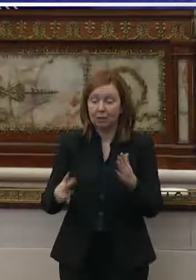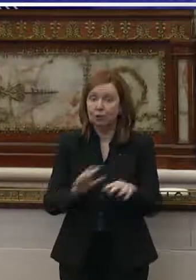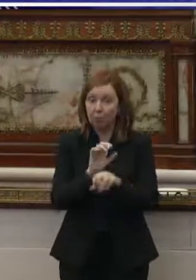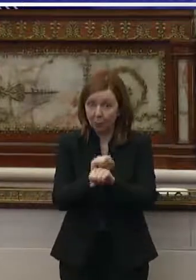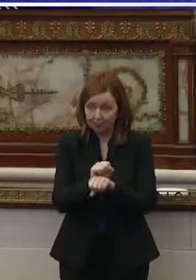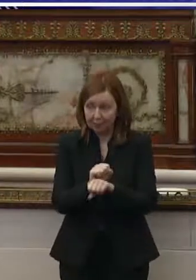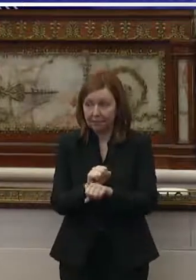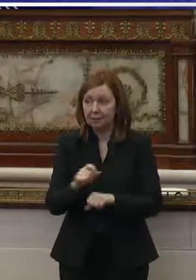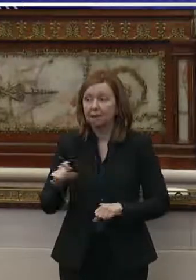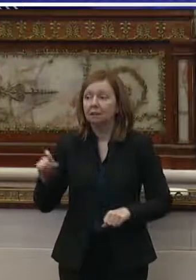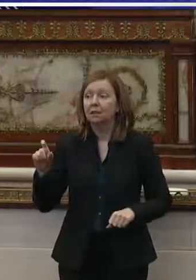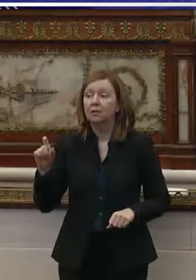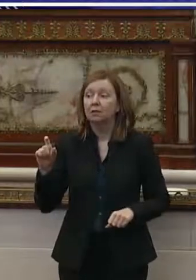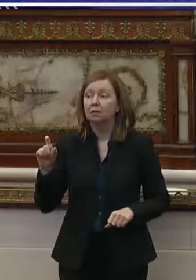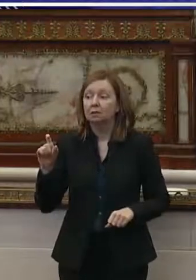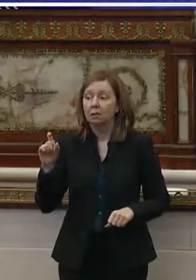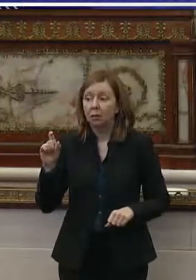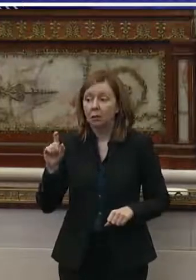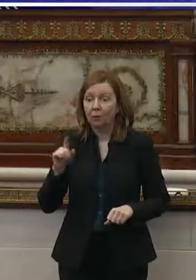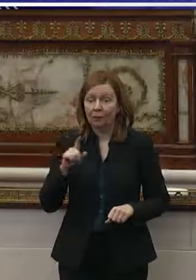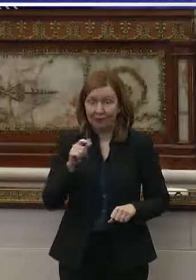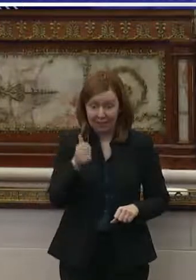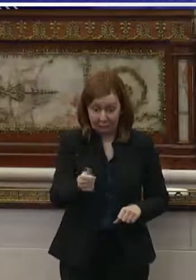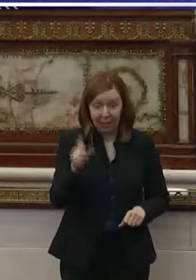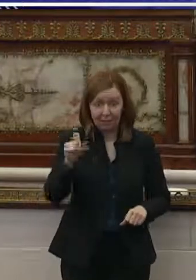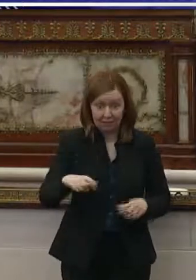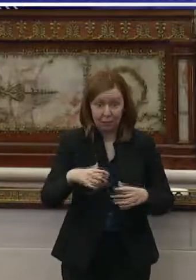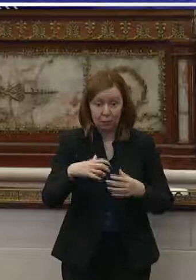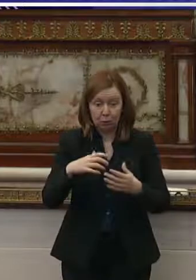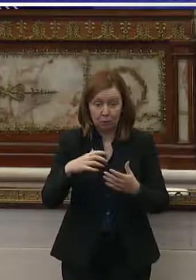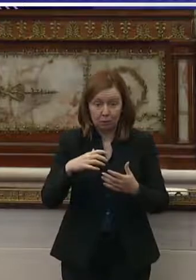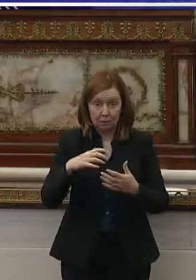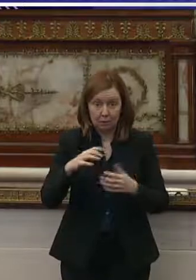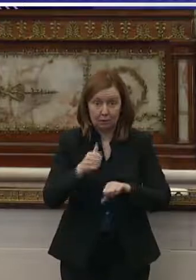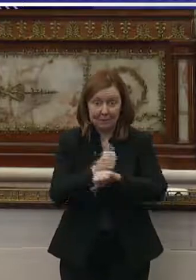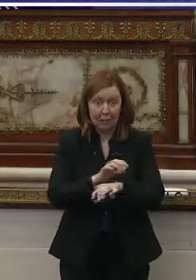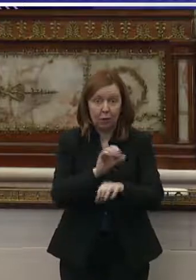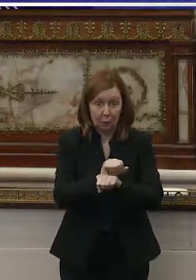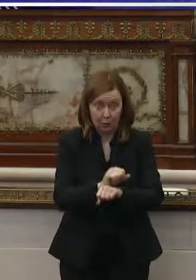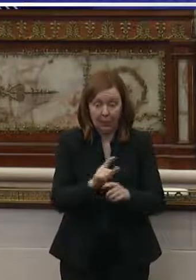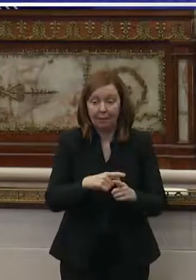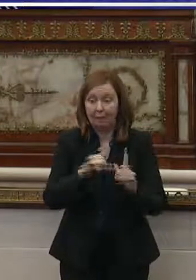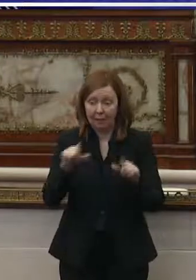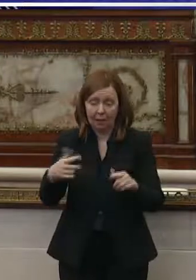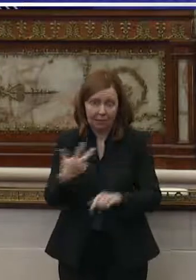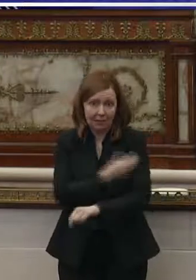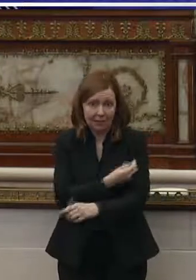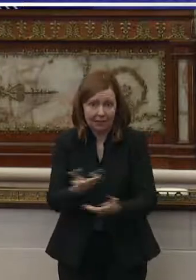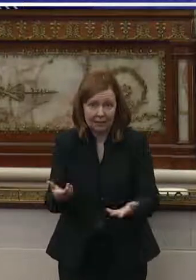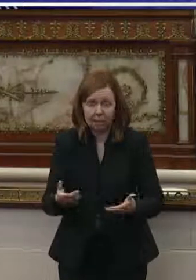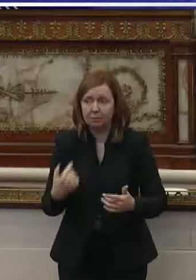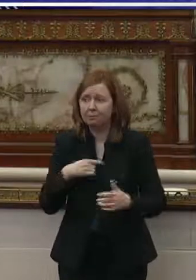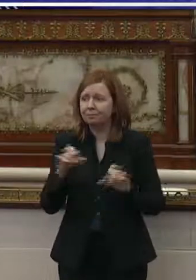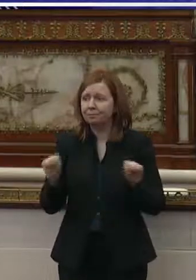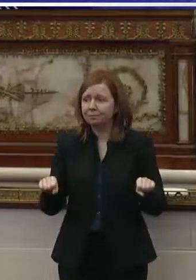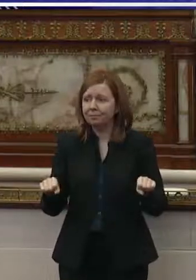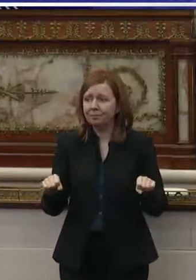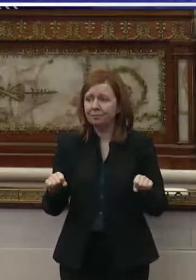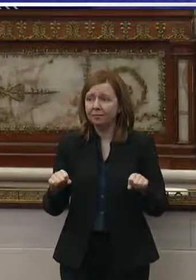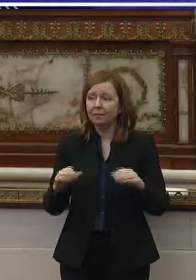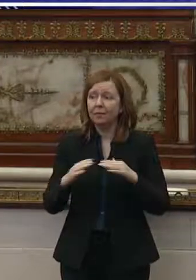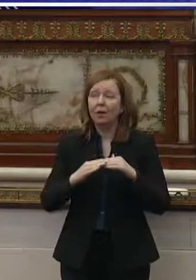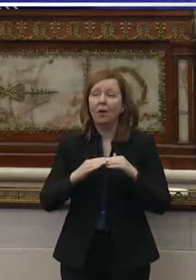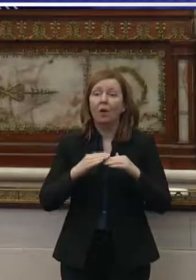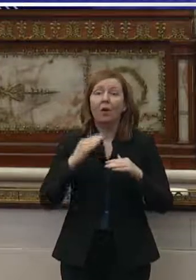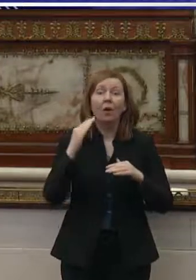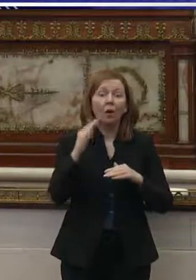they'll need to take a step themselves to schedule an appointment. And then they get the appointment and then they come in and get vaccinated there. And we can oversample the